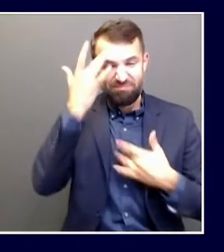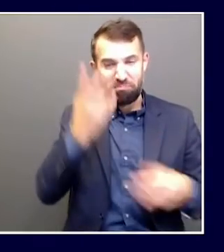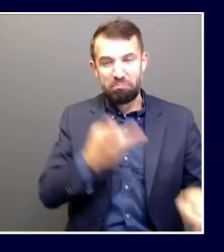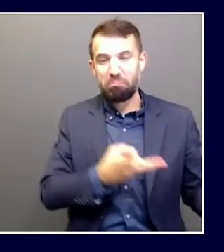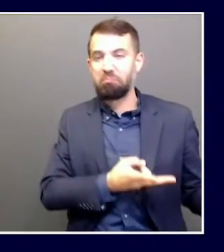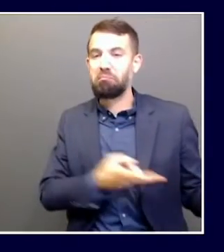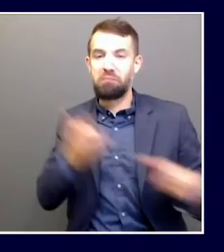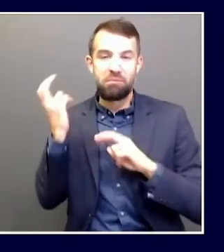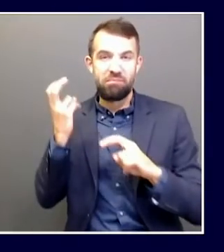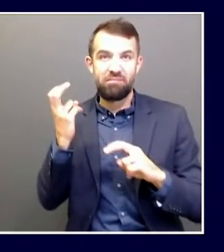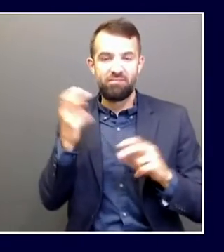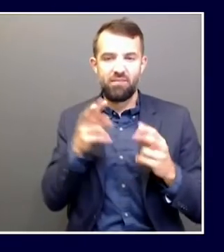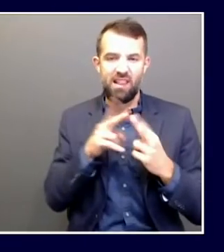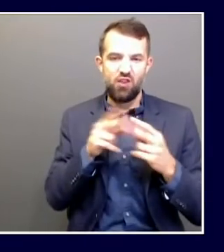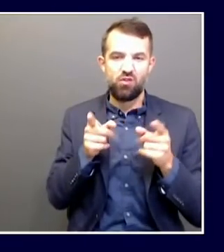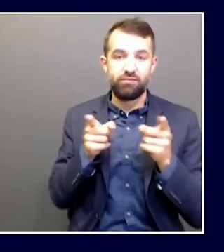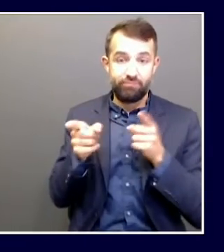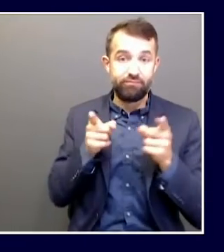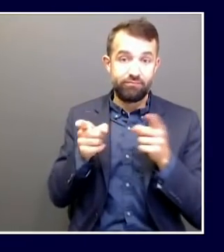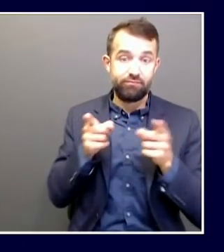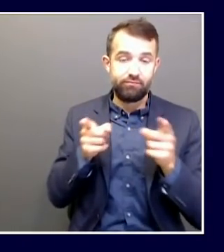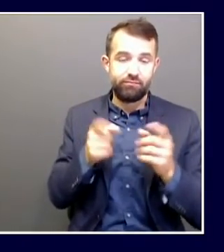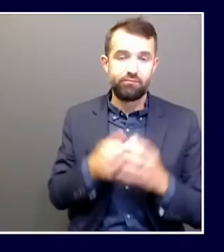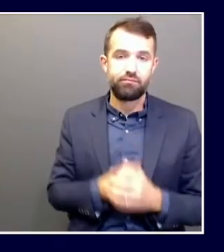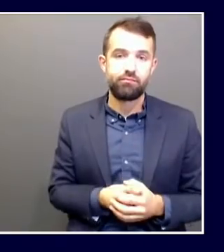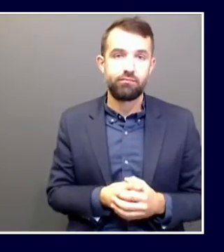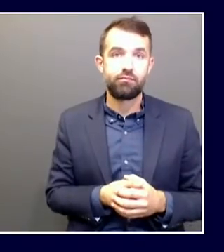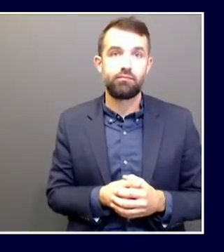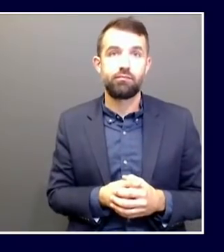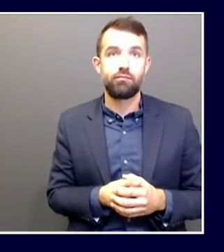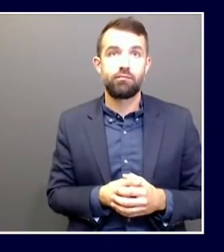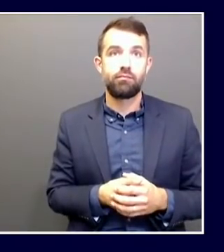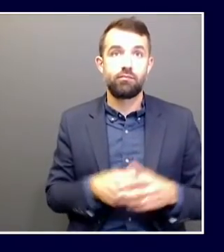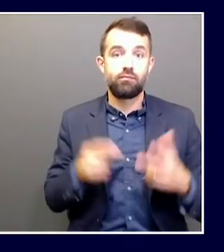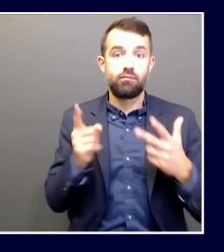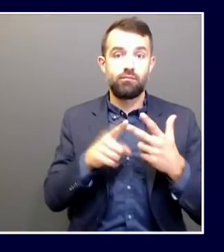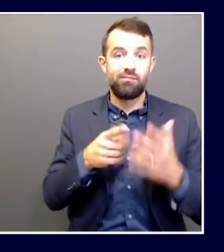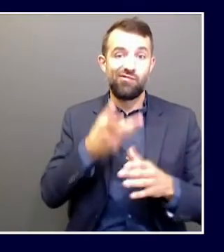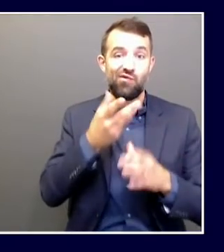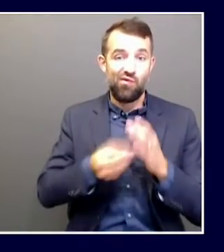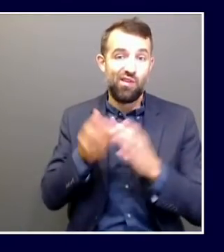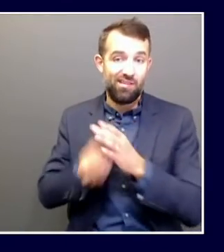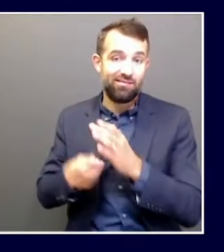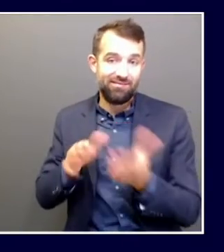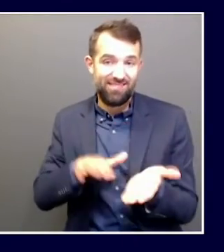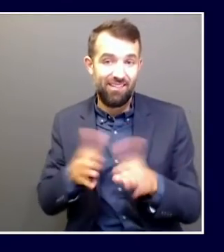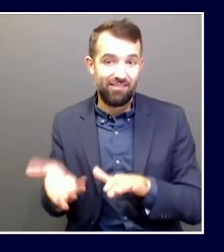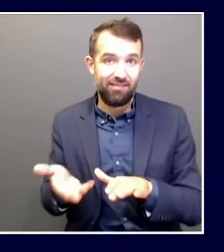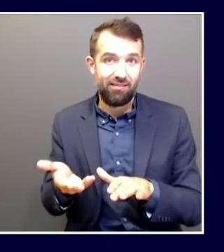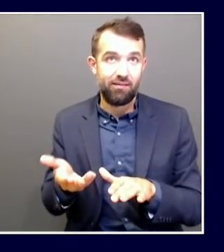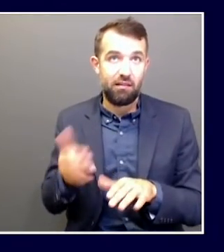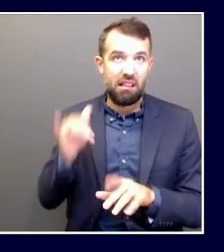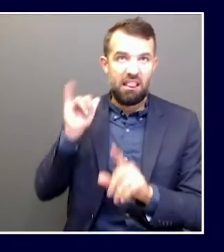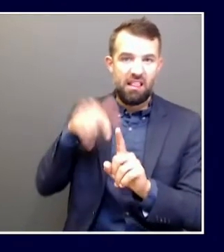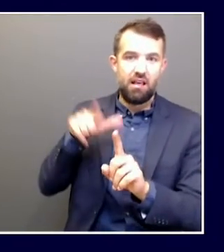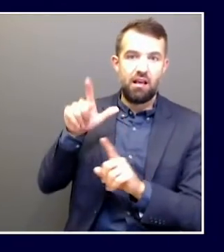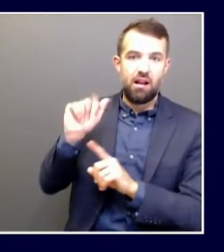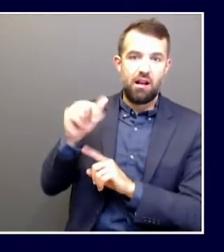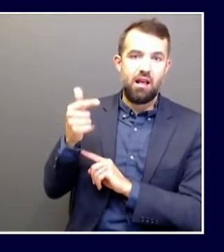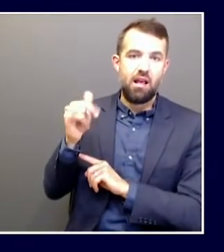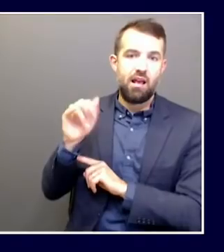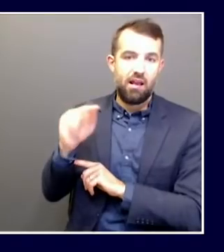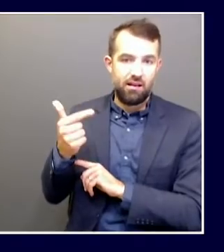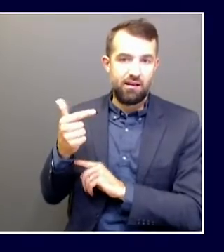And then finally, deaths, as you're well aware, that's a lagging indicator. When you take all that together, there are some very